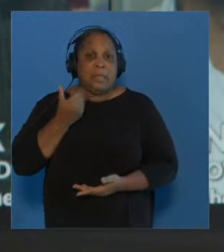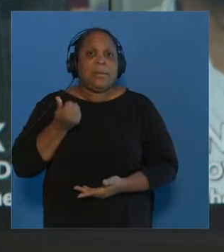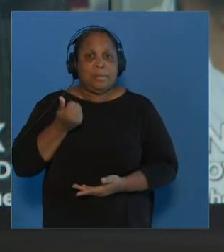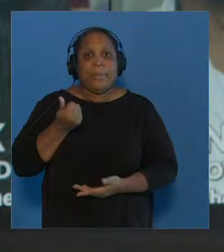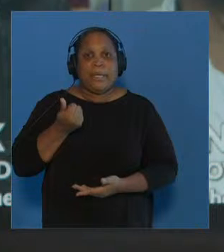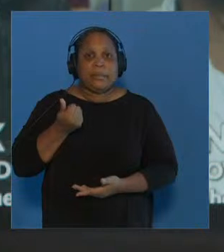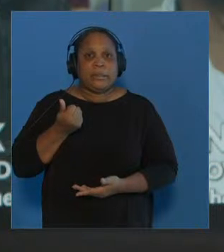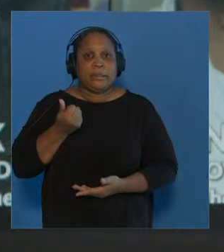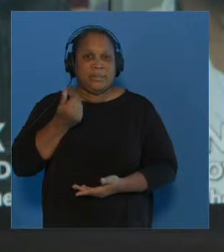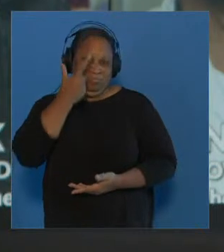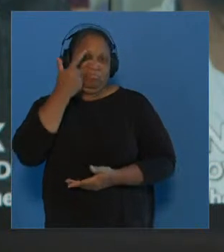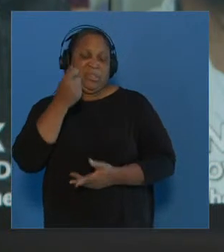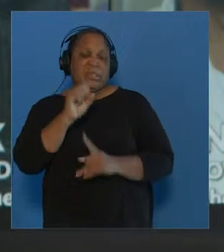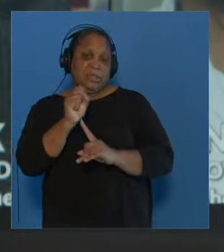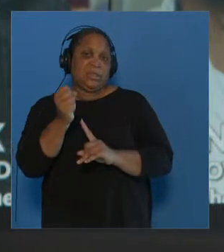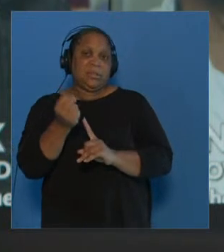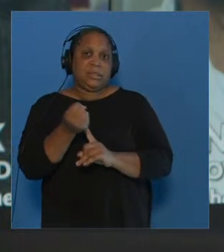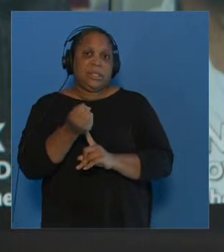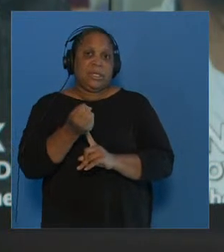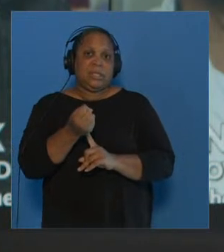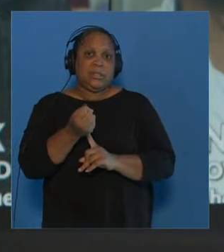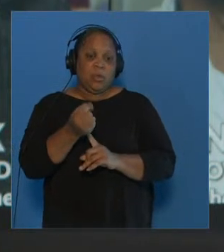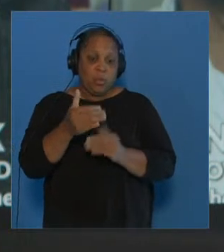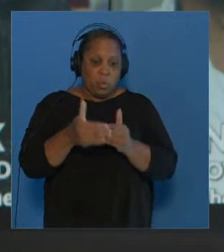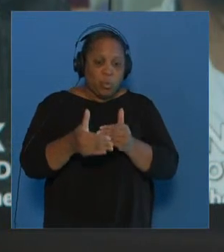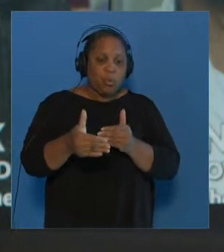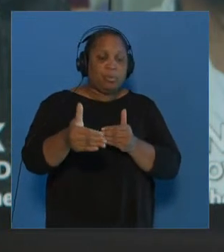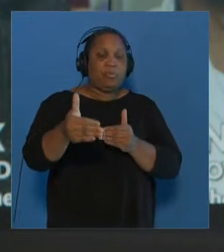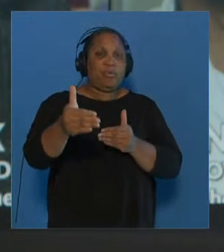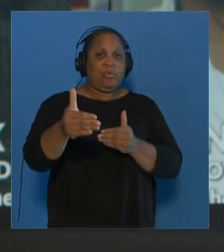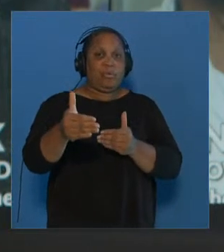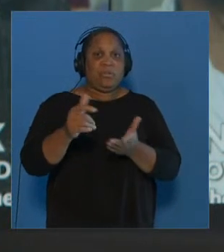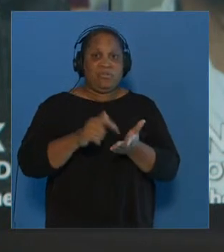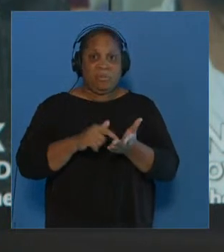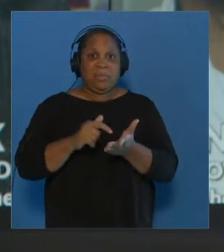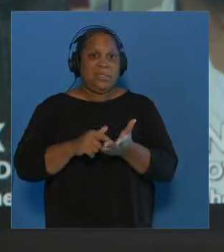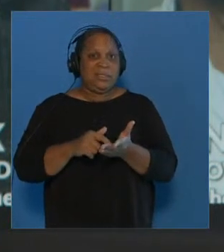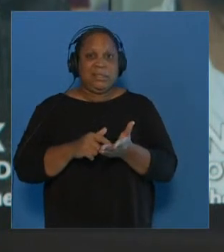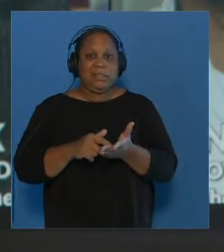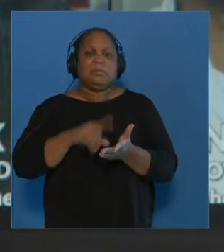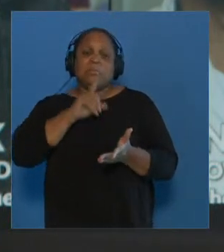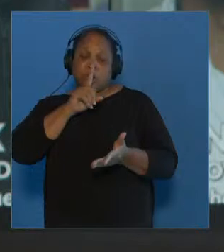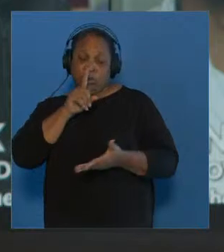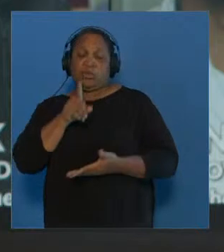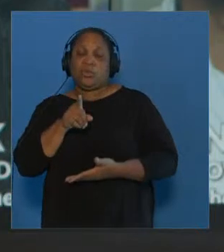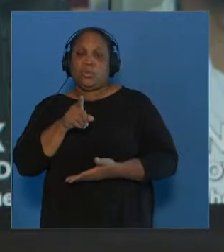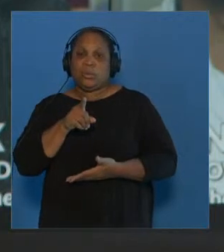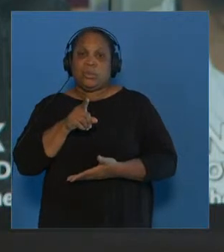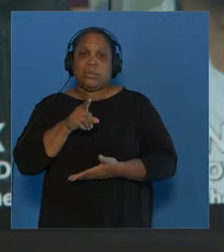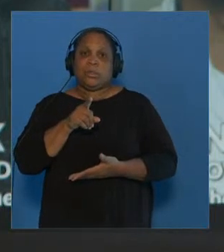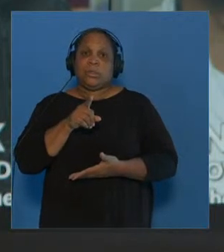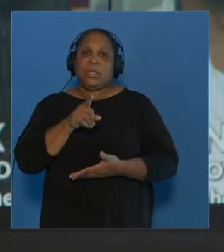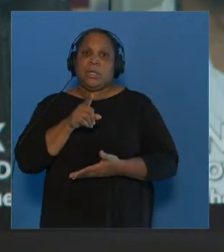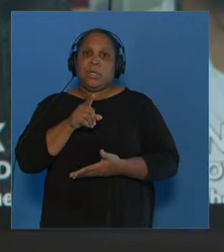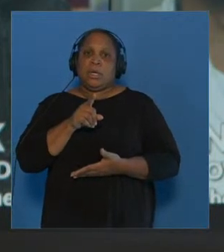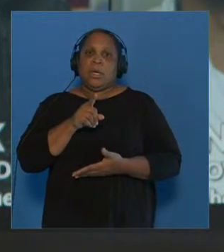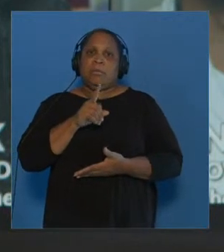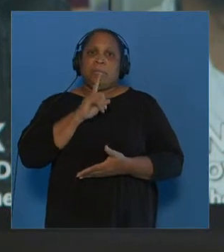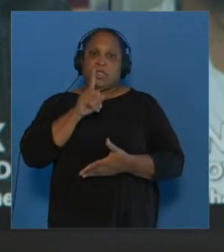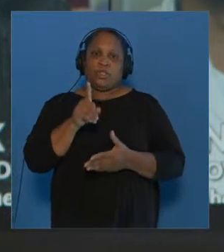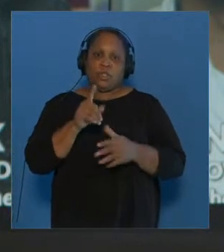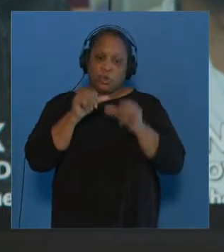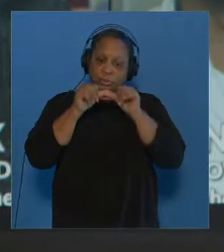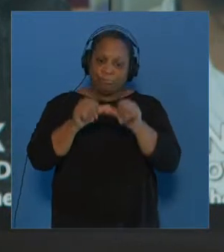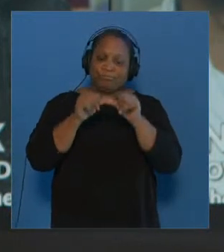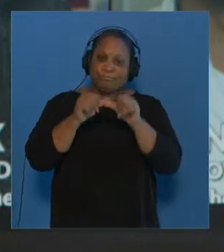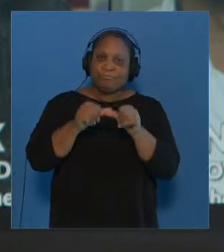decision given the circumstances, and we will move on from this. We must make sure that we enforce standards, and I